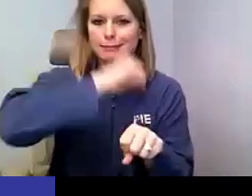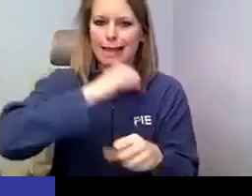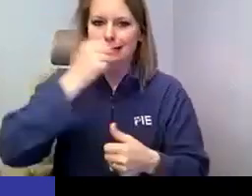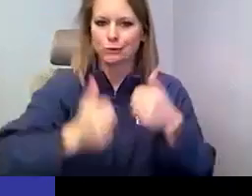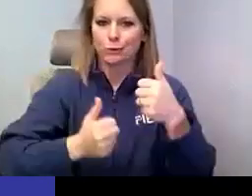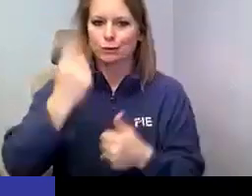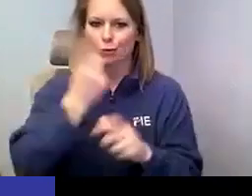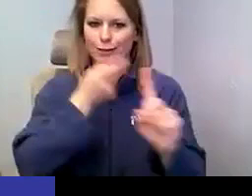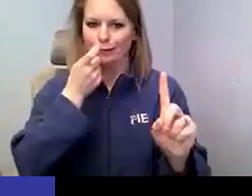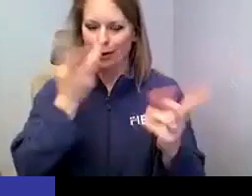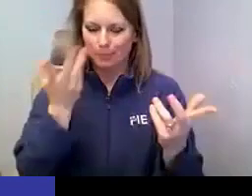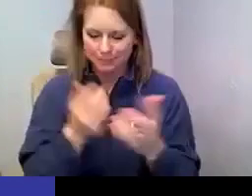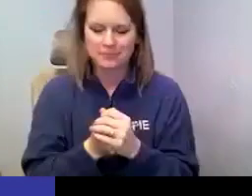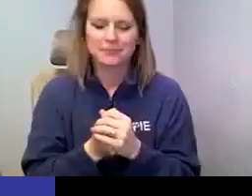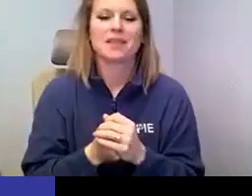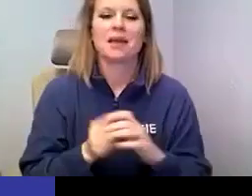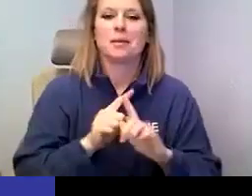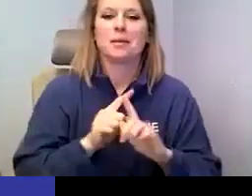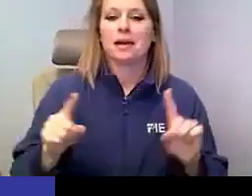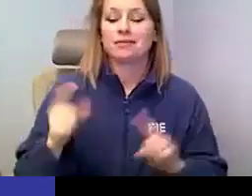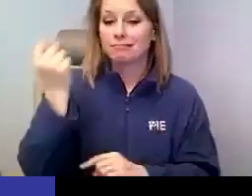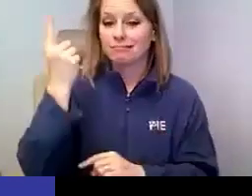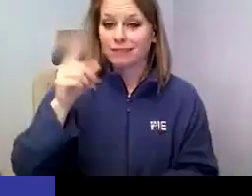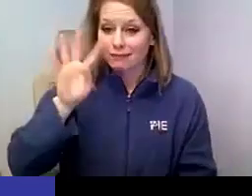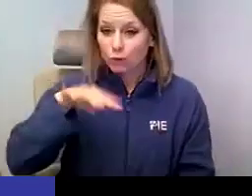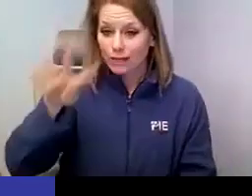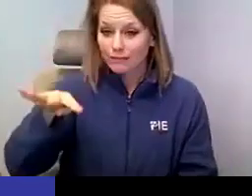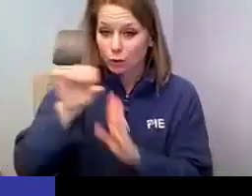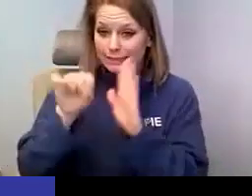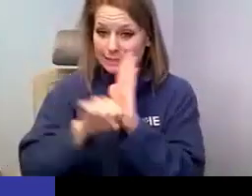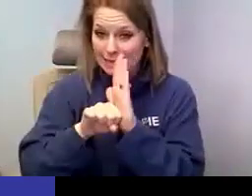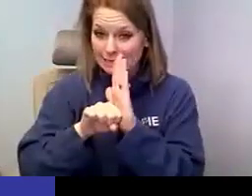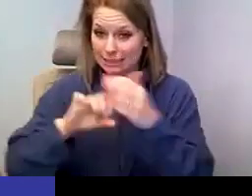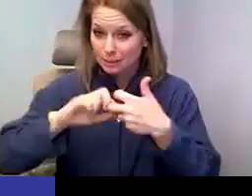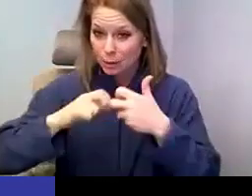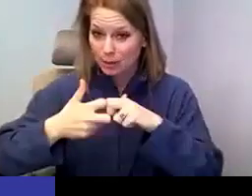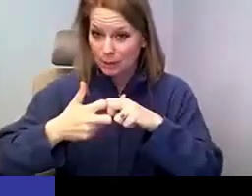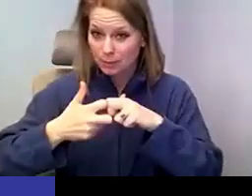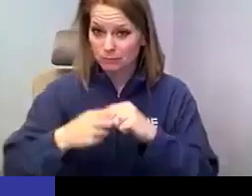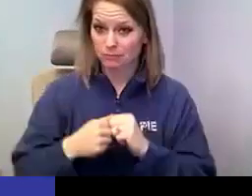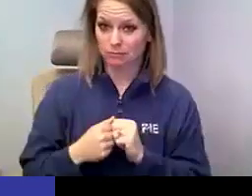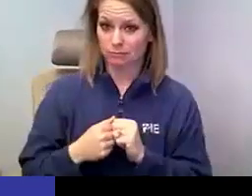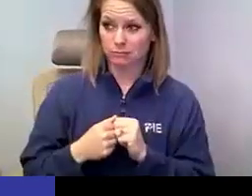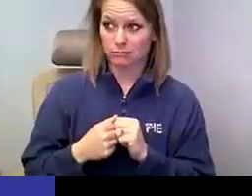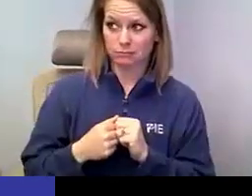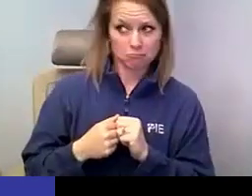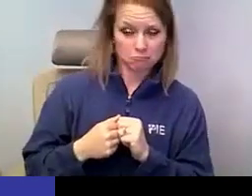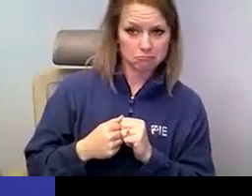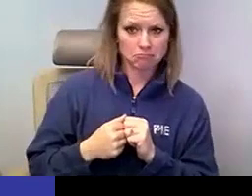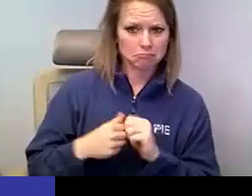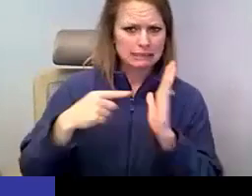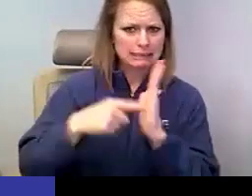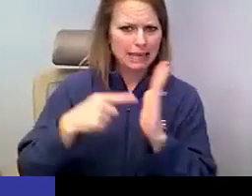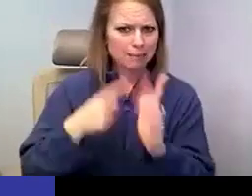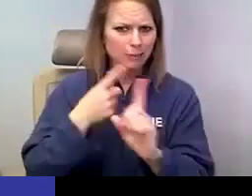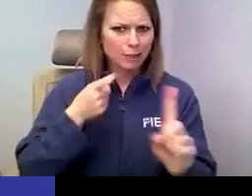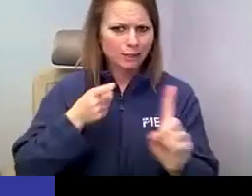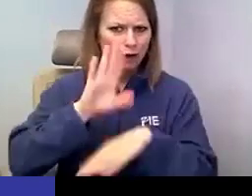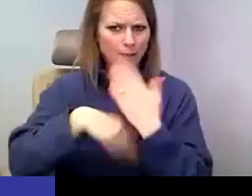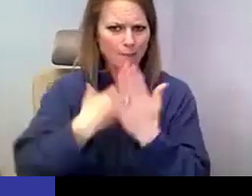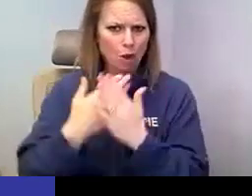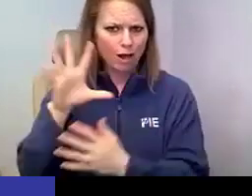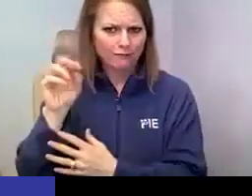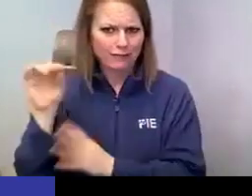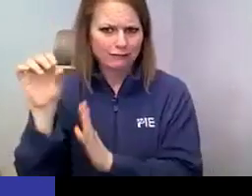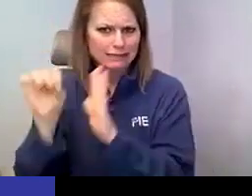couple of things to notice. Is 44 states a problem that they didn't include samples from all 50 states, even though they say